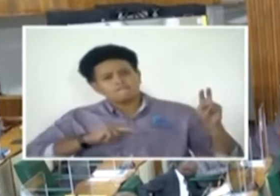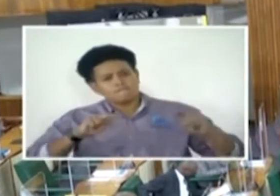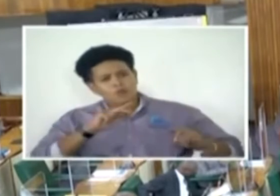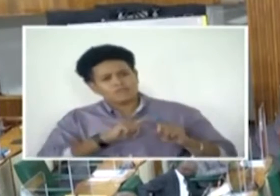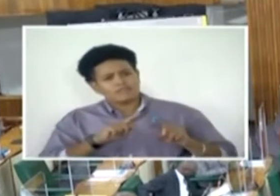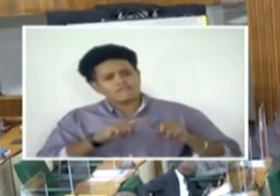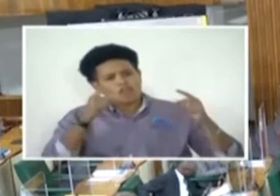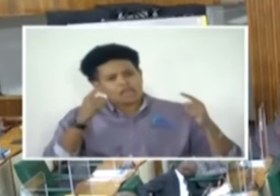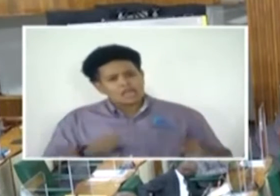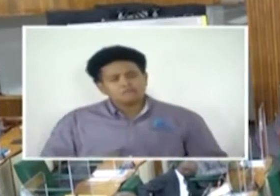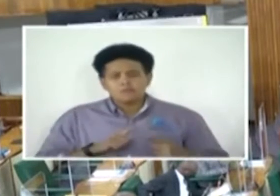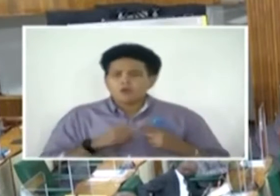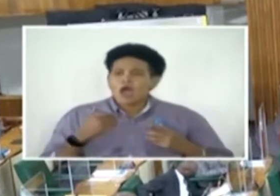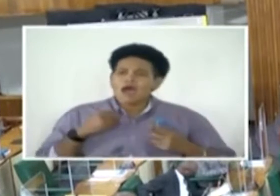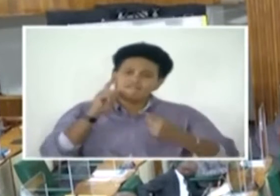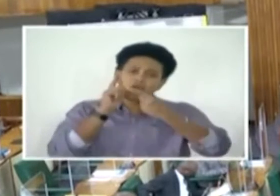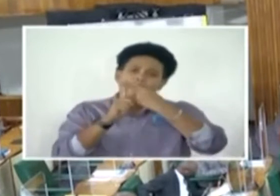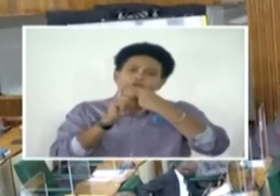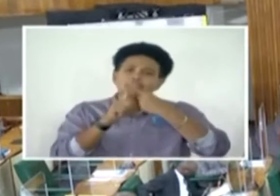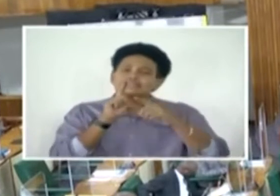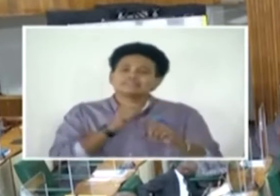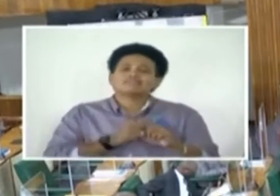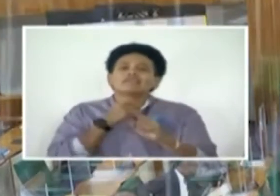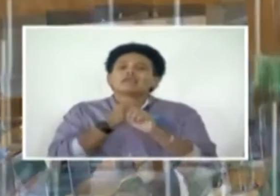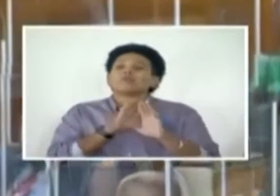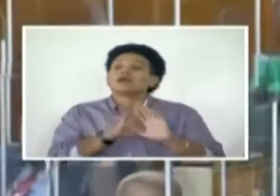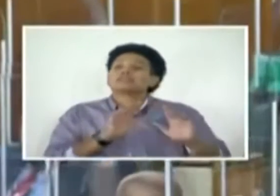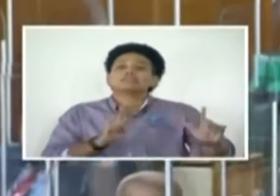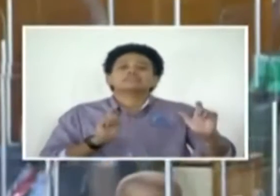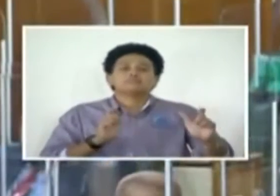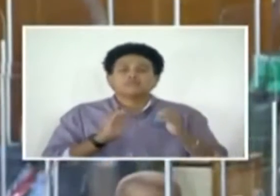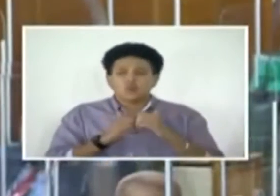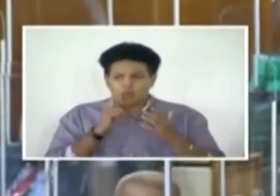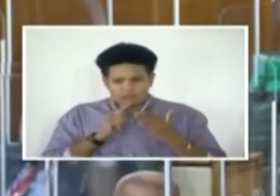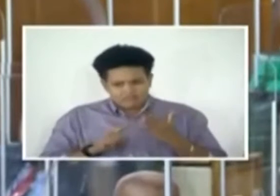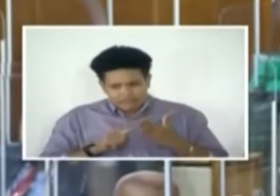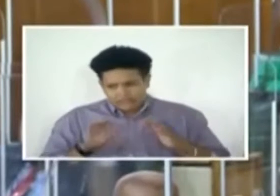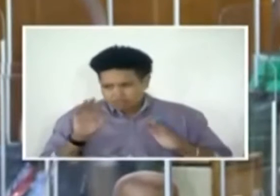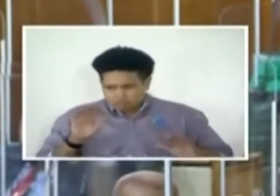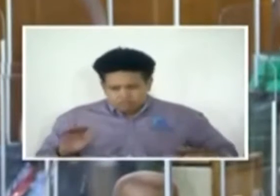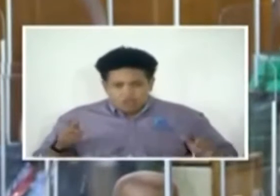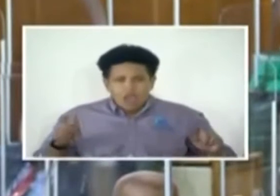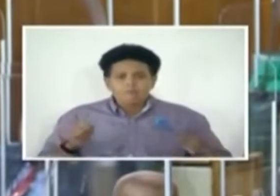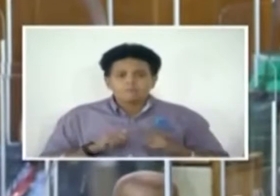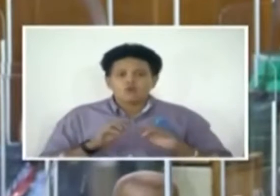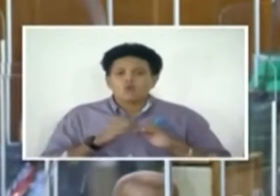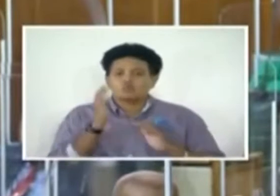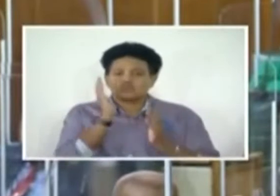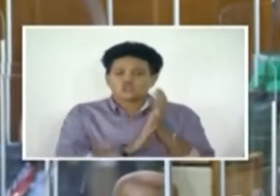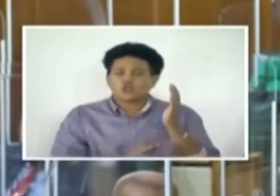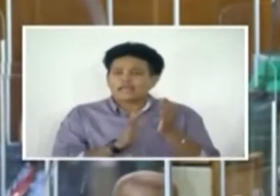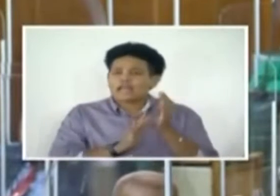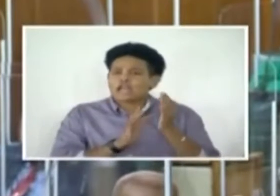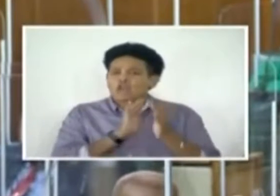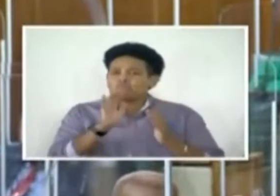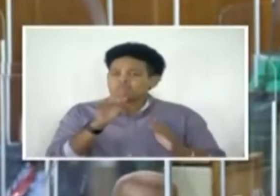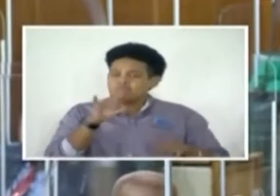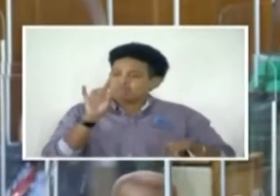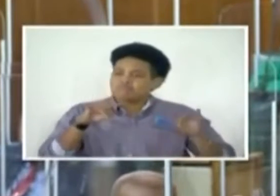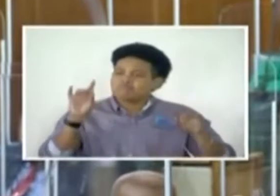and have a positive impact on the speed at which incidents are investigated and disposed of. Madam Speaker,